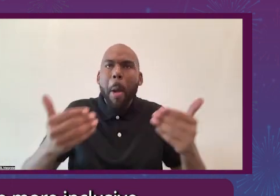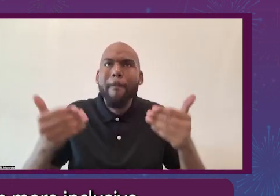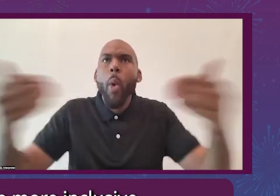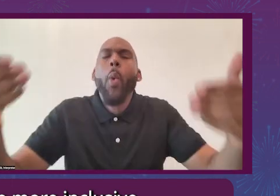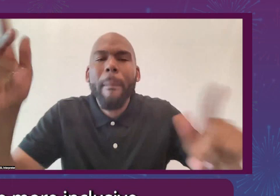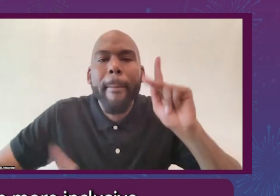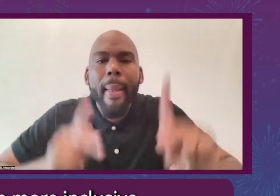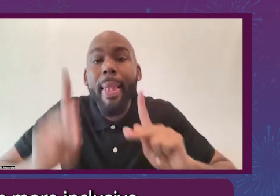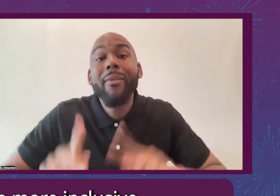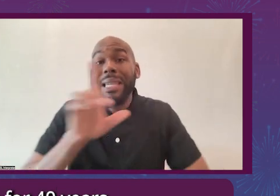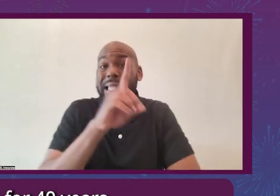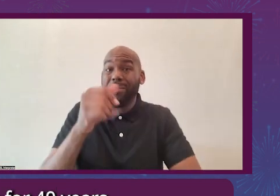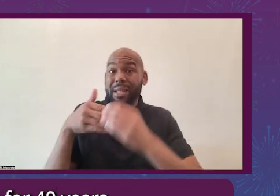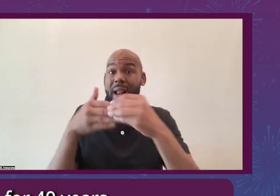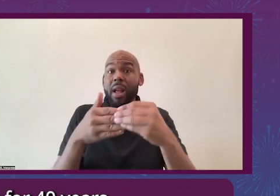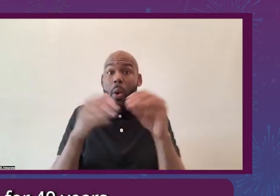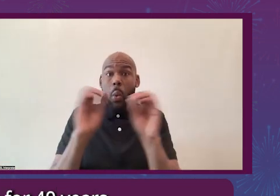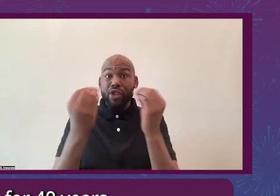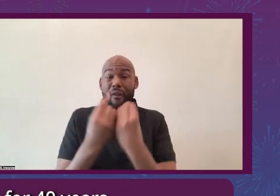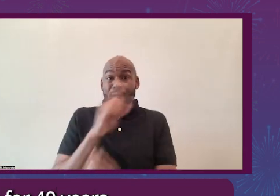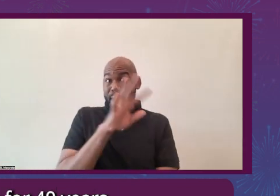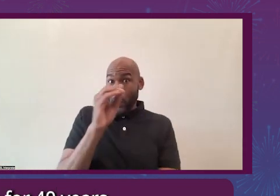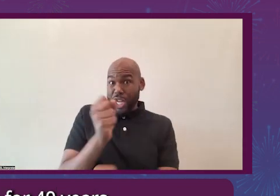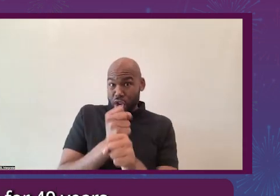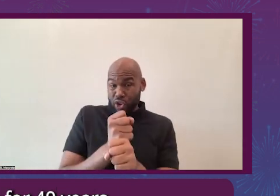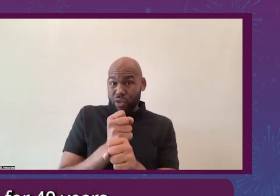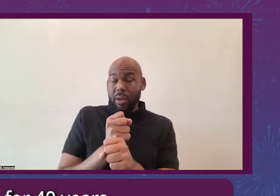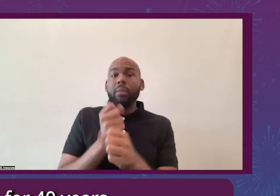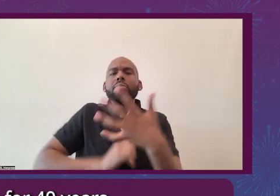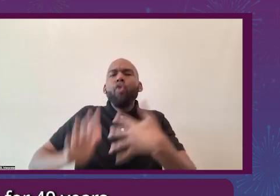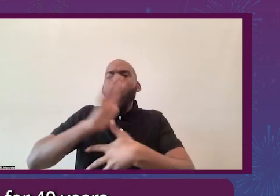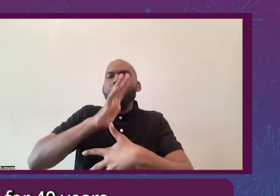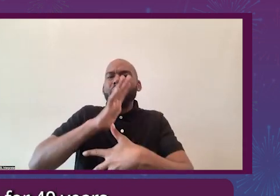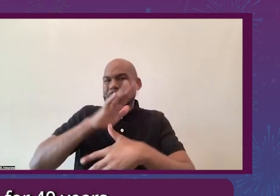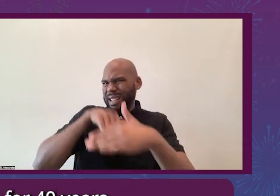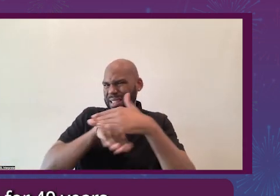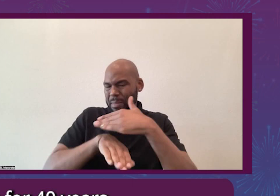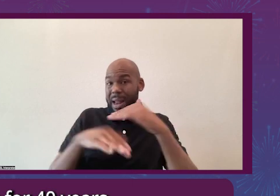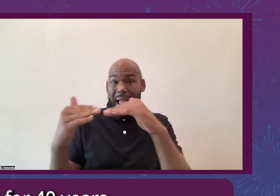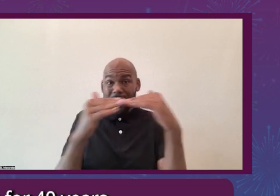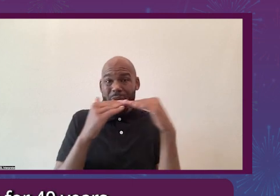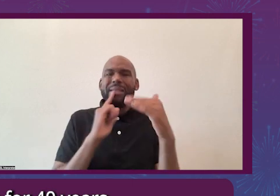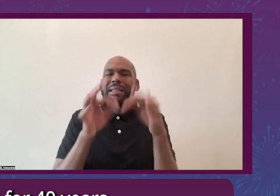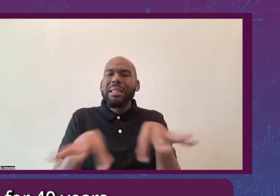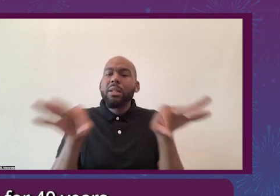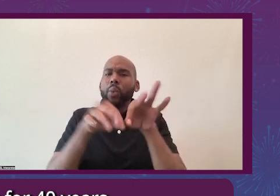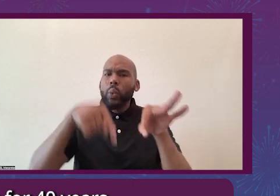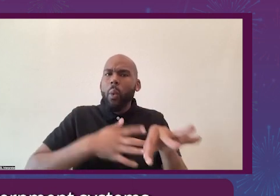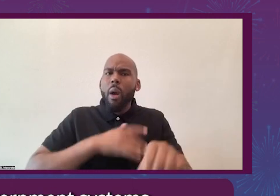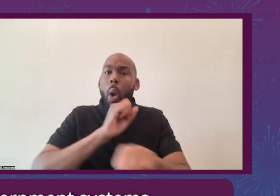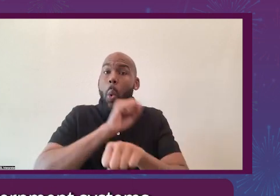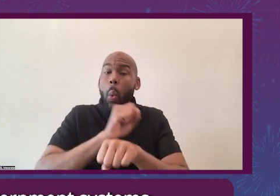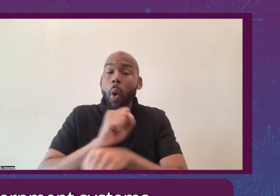move people forward. As a disability-led organization for 40 years, prioritizing accessibility and equity